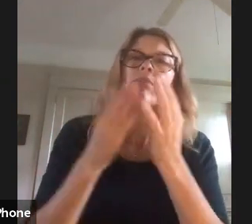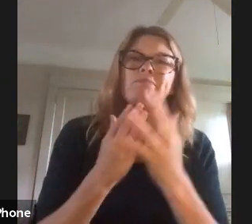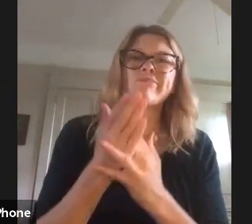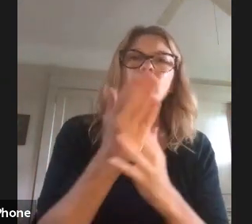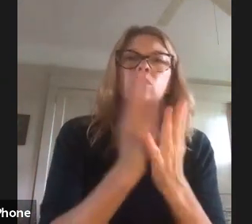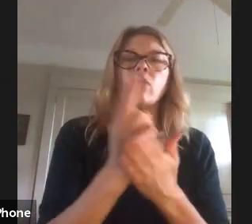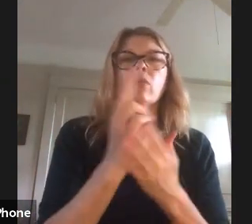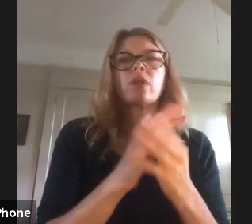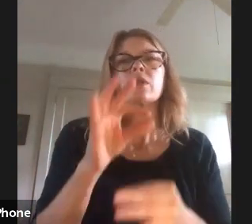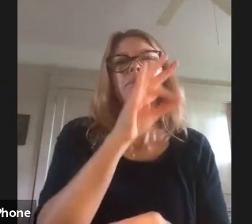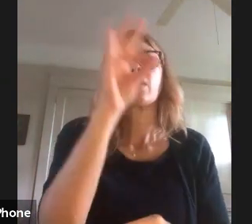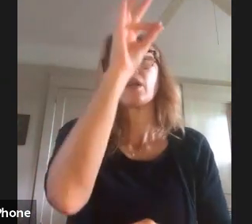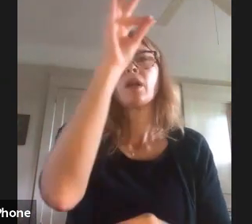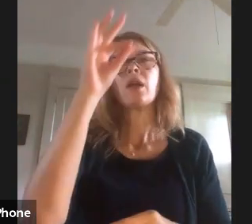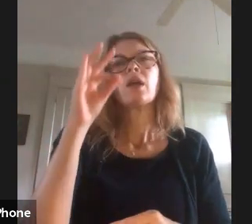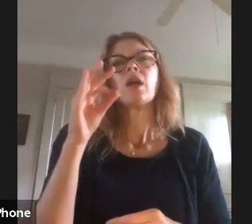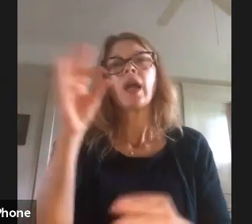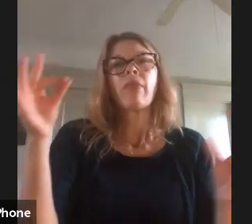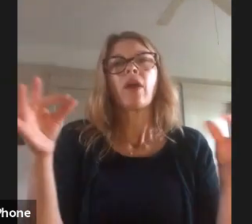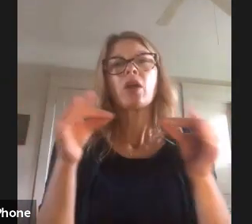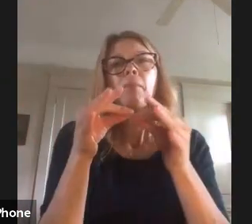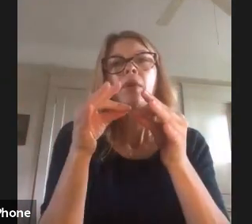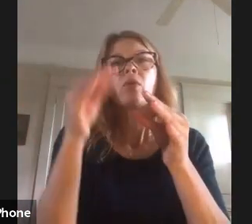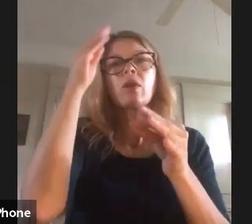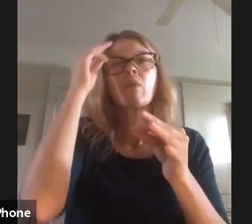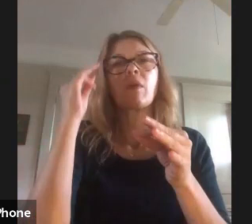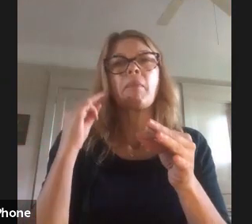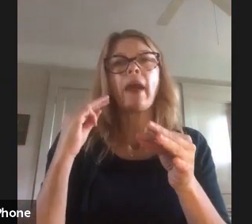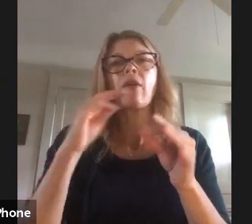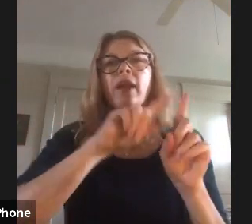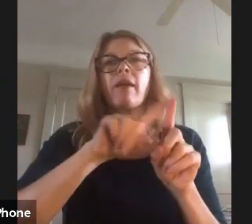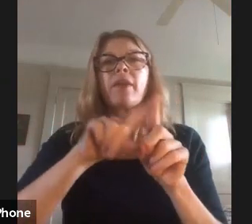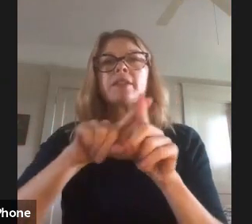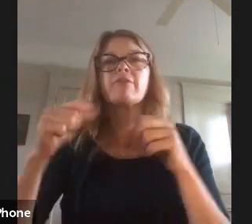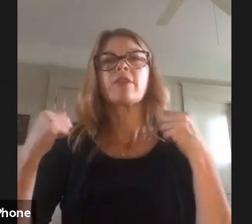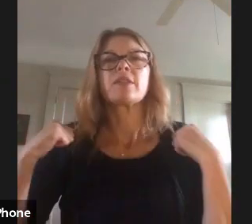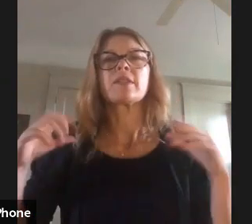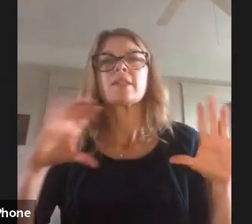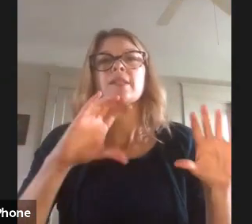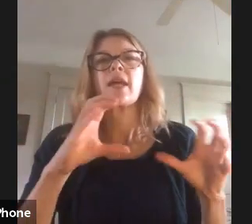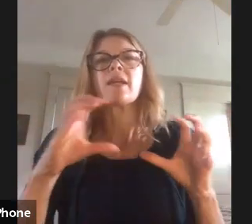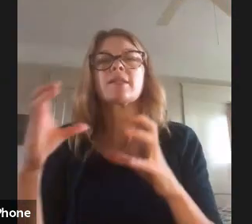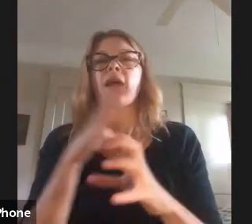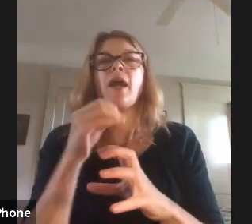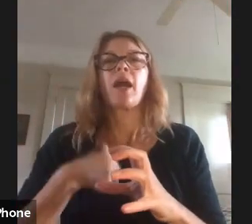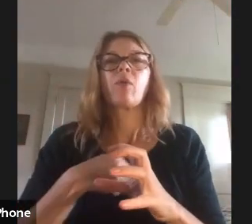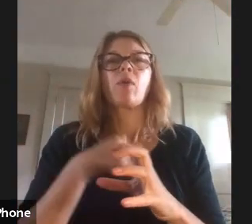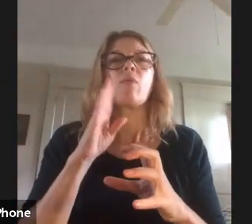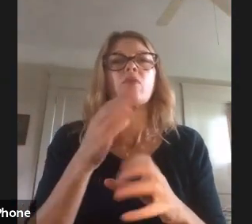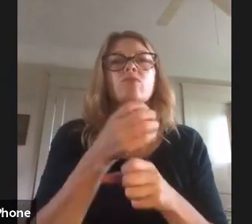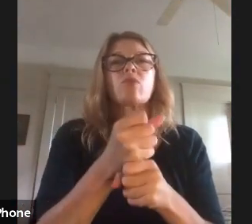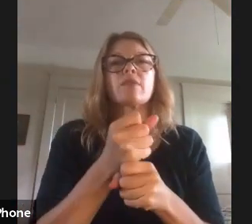the communion of the Blessed Virgin Mary and all your saints, entrusting one another and all our life to